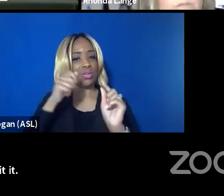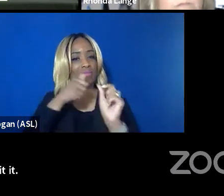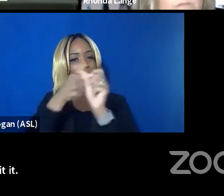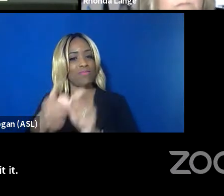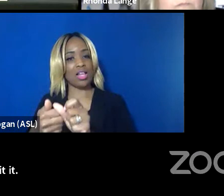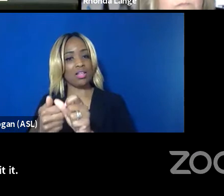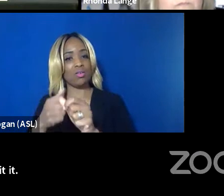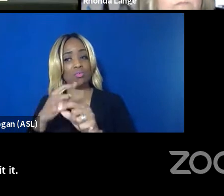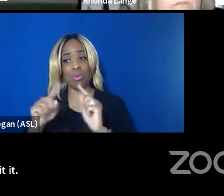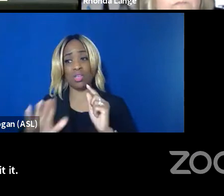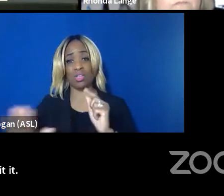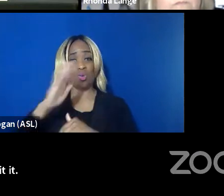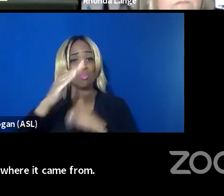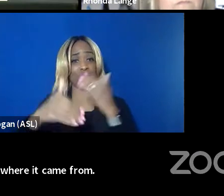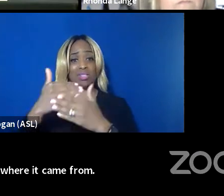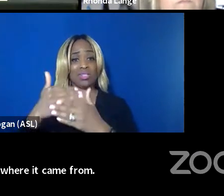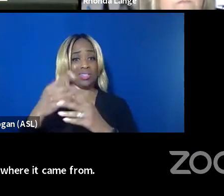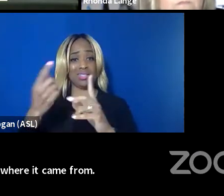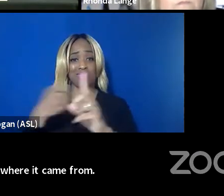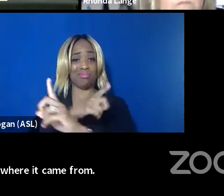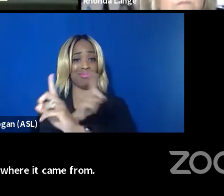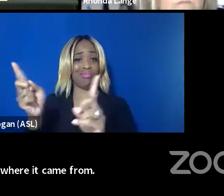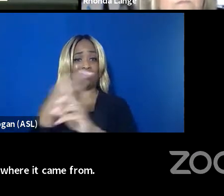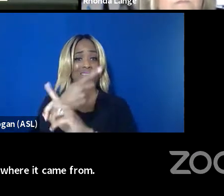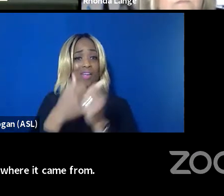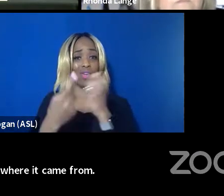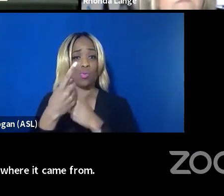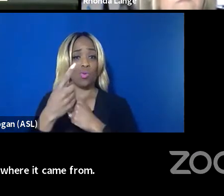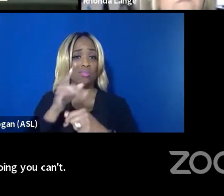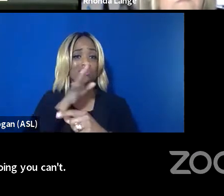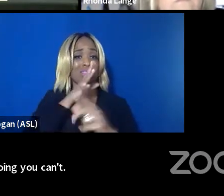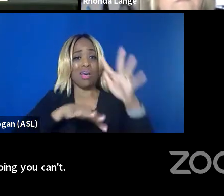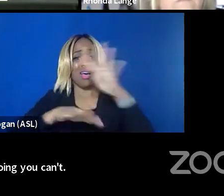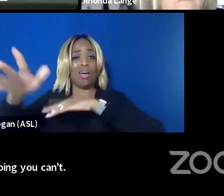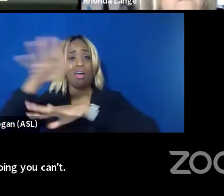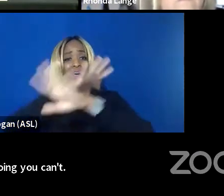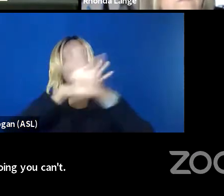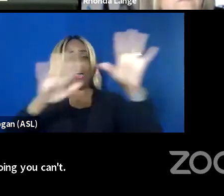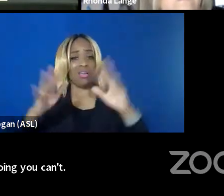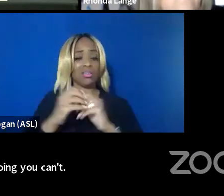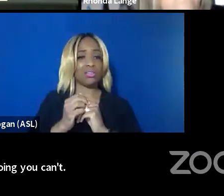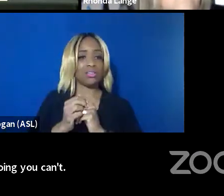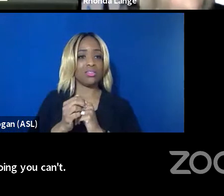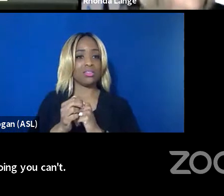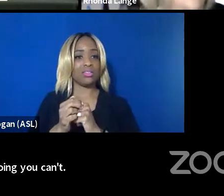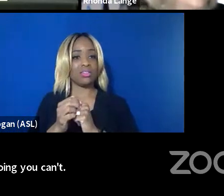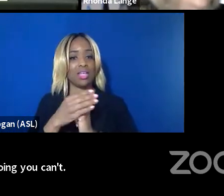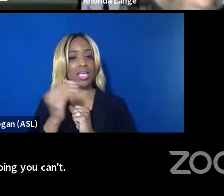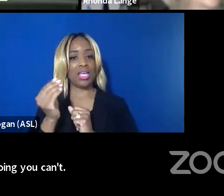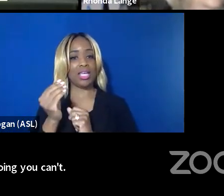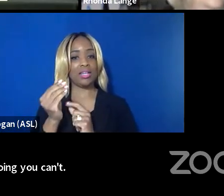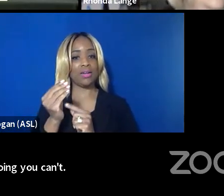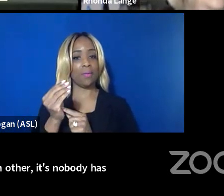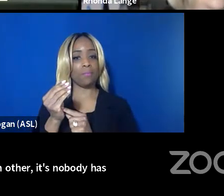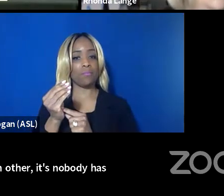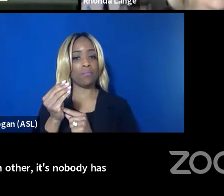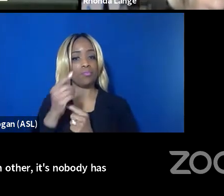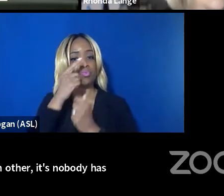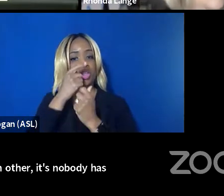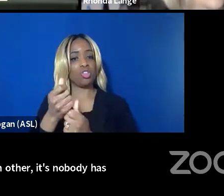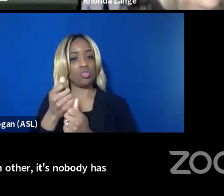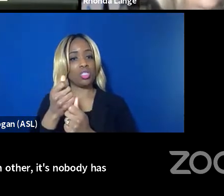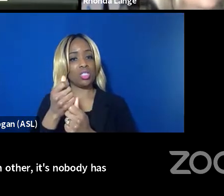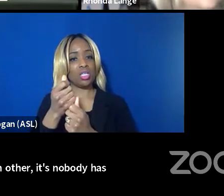But this process you're doing, you can't. It's everybody's talking over each other. It's nobody's got the floor. And it's interesting